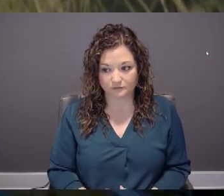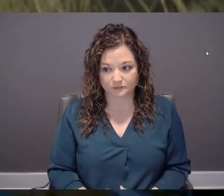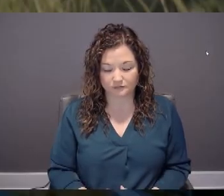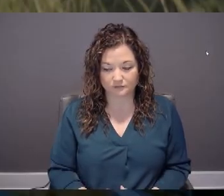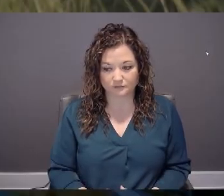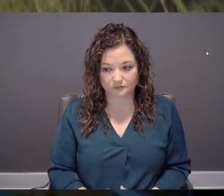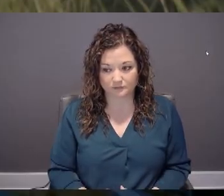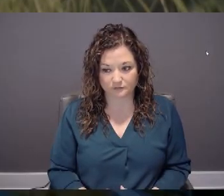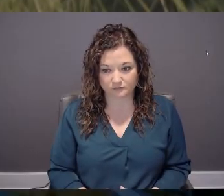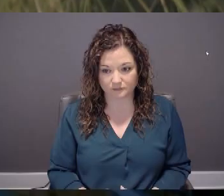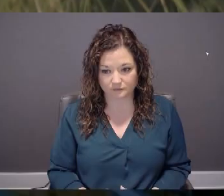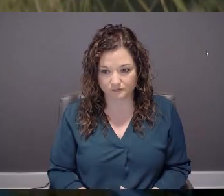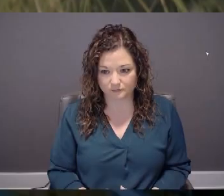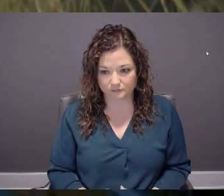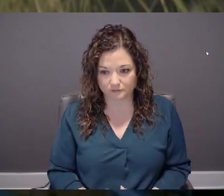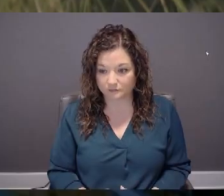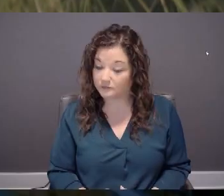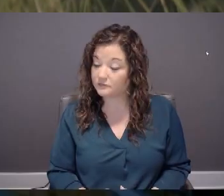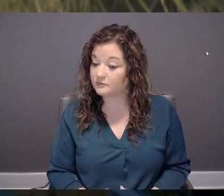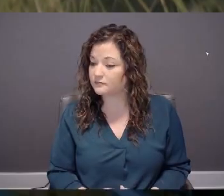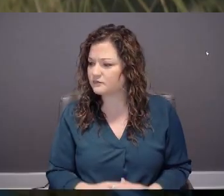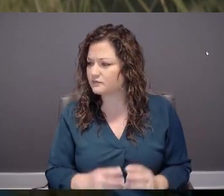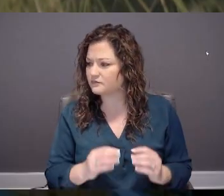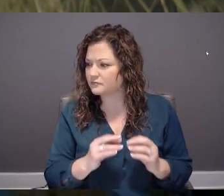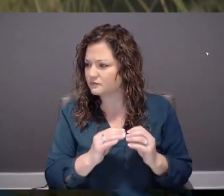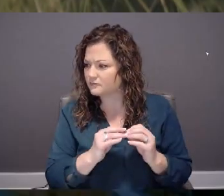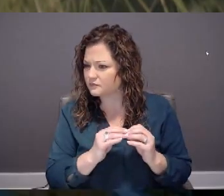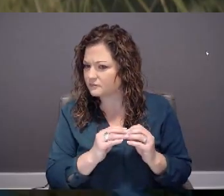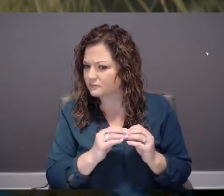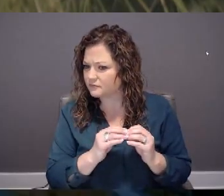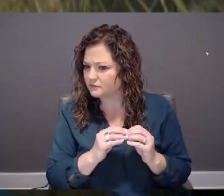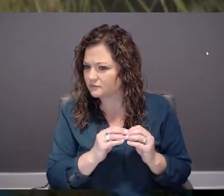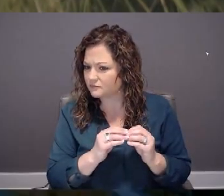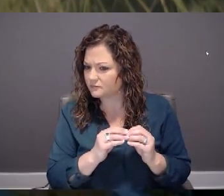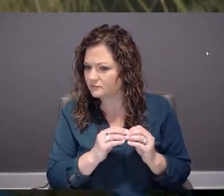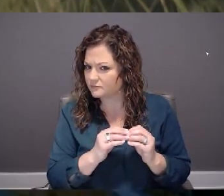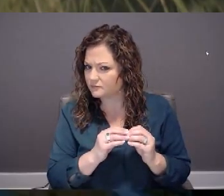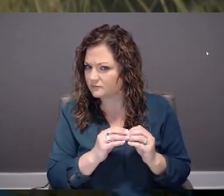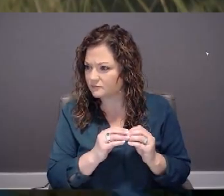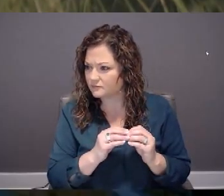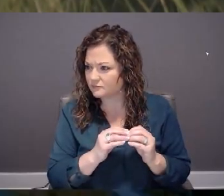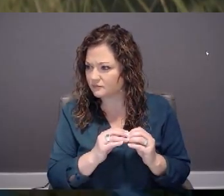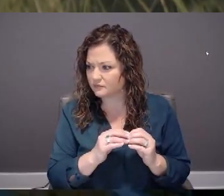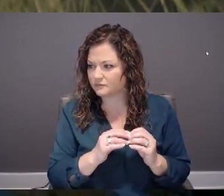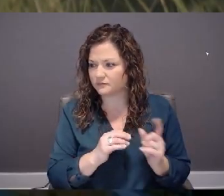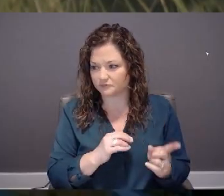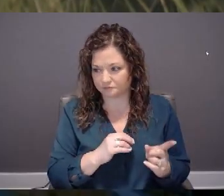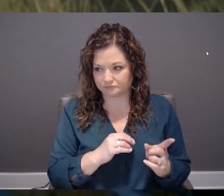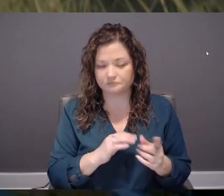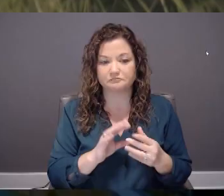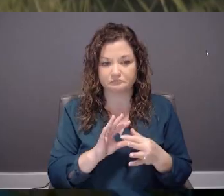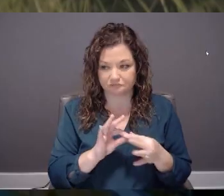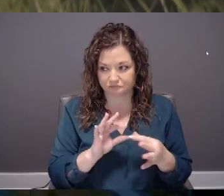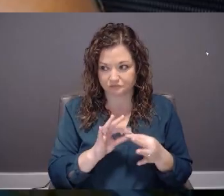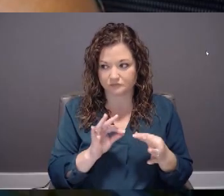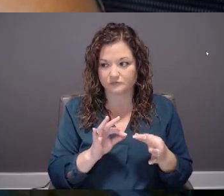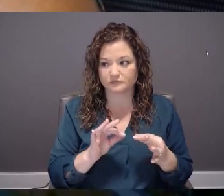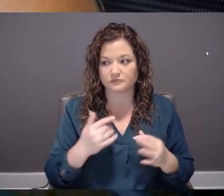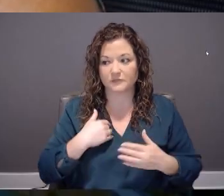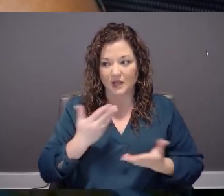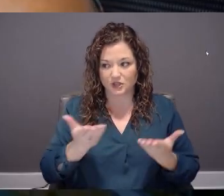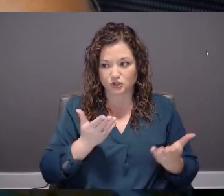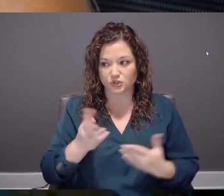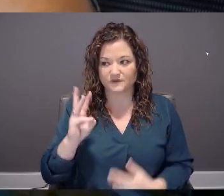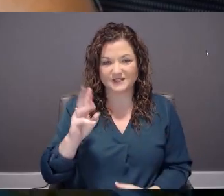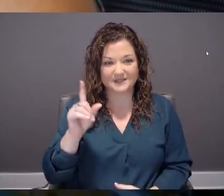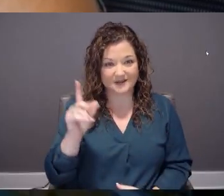Hi, I'm Desi Banks. I've been with the Waco Police Department for 21 years, and I served in the Army for 6.5 years. Hi,